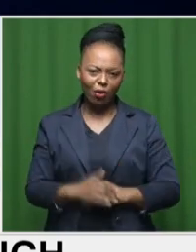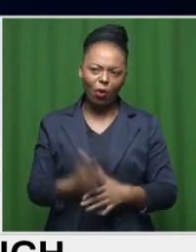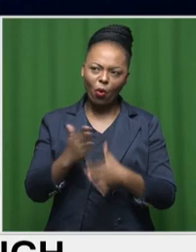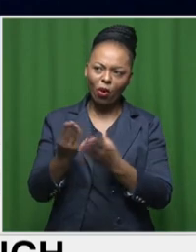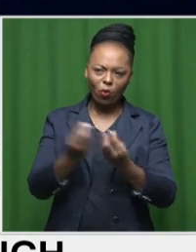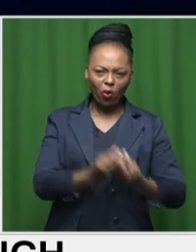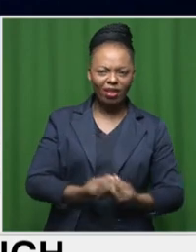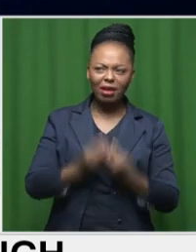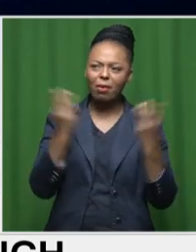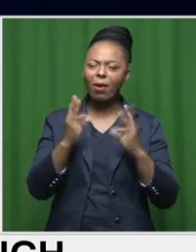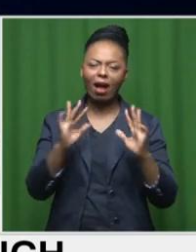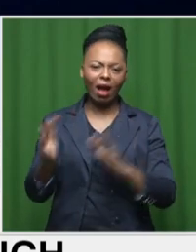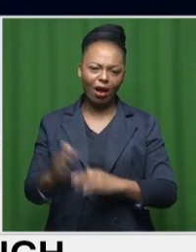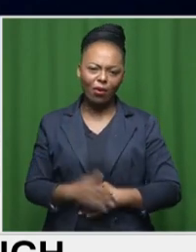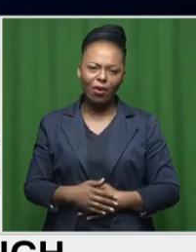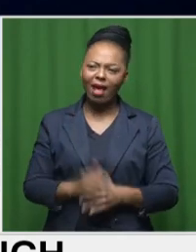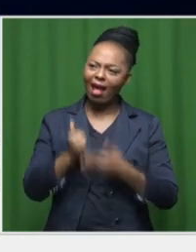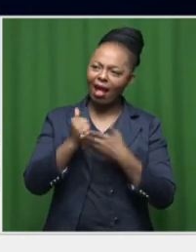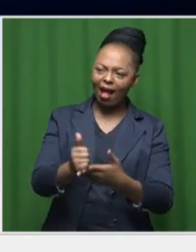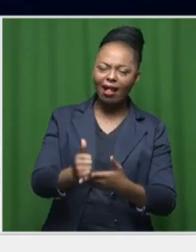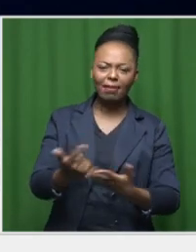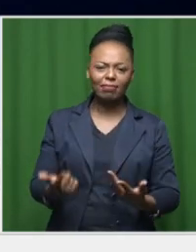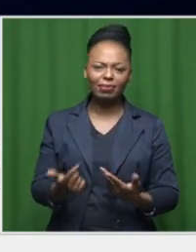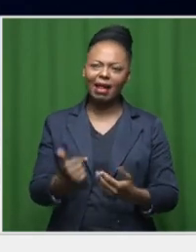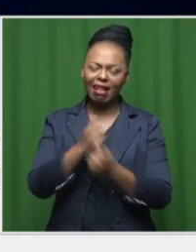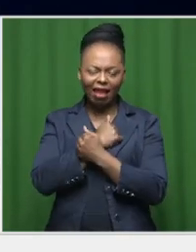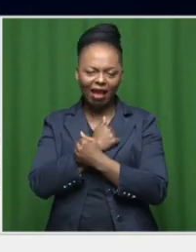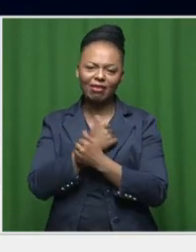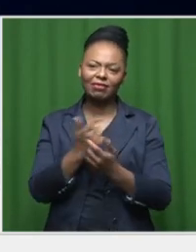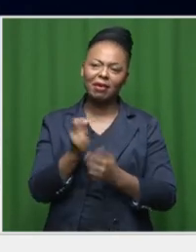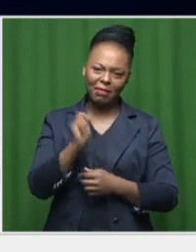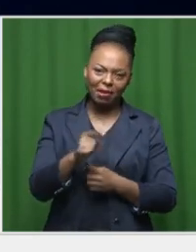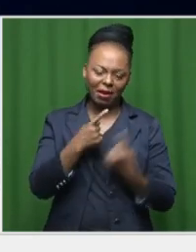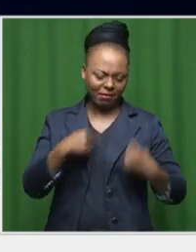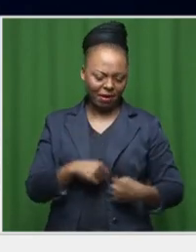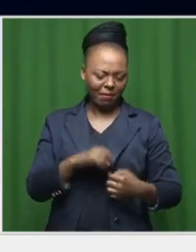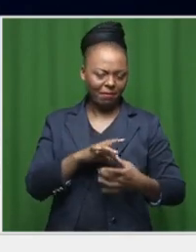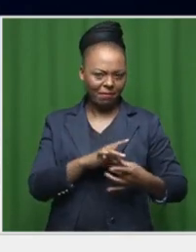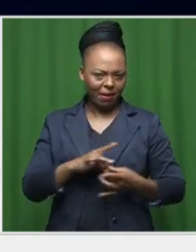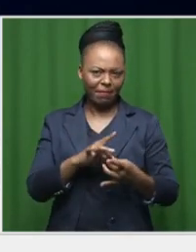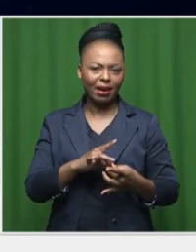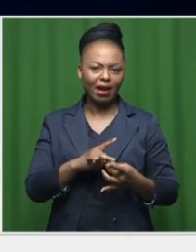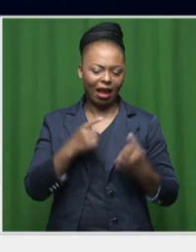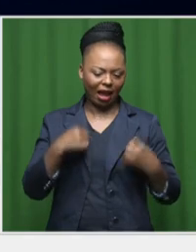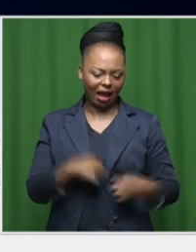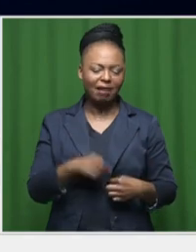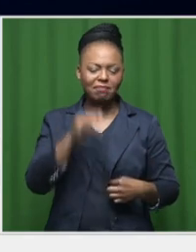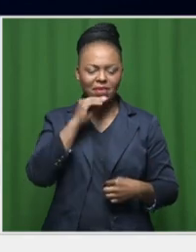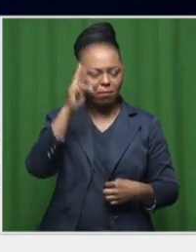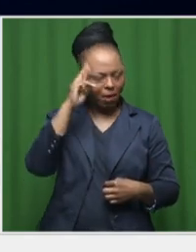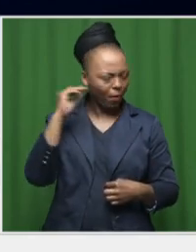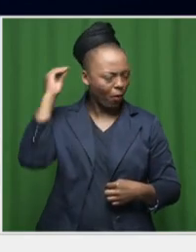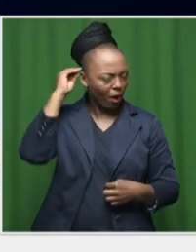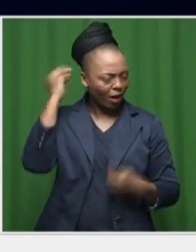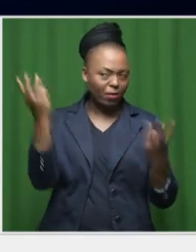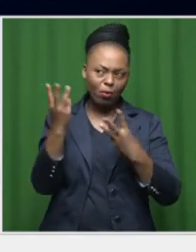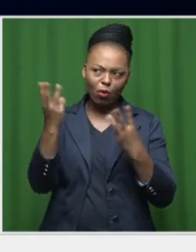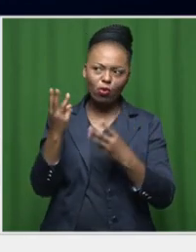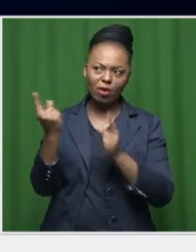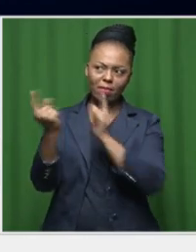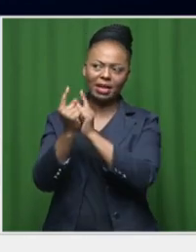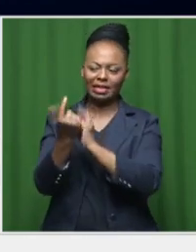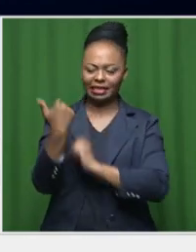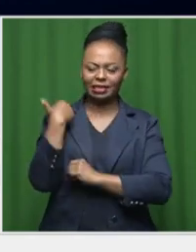them, help them, love them. That's something that stays forever. And those are the memories that those people that we met yesterday, we carry for their